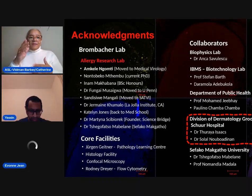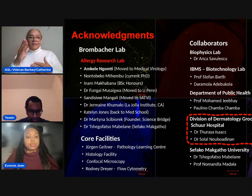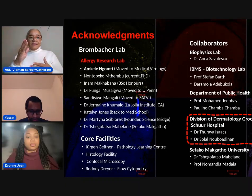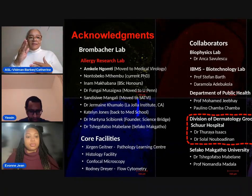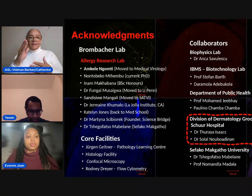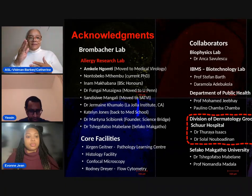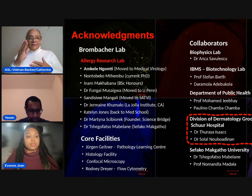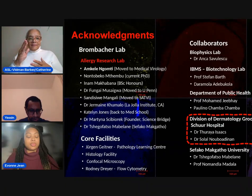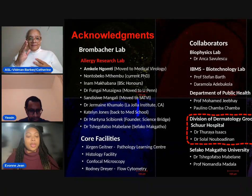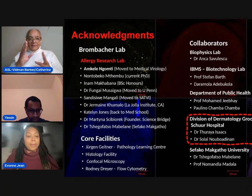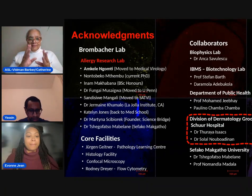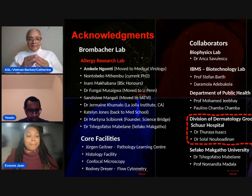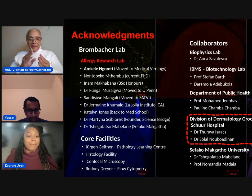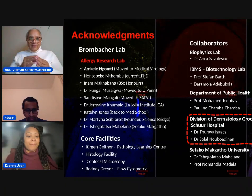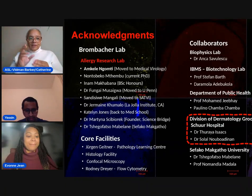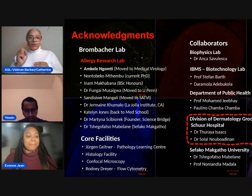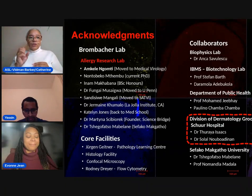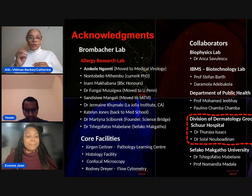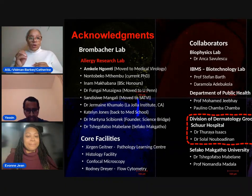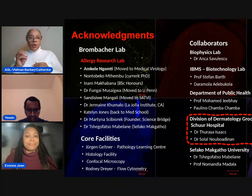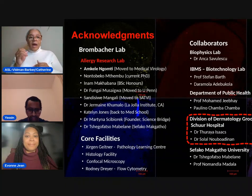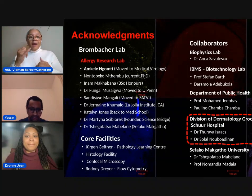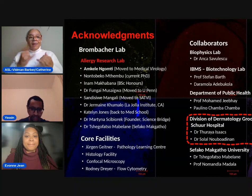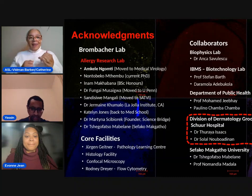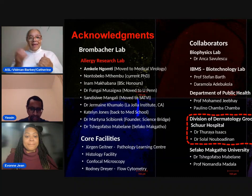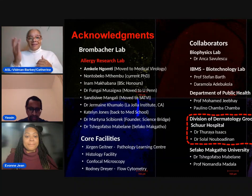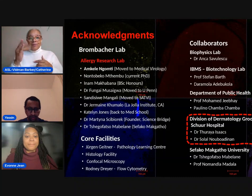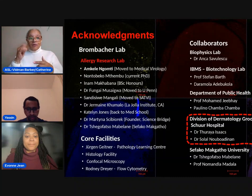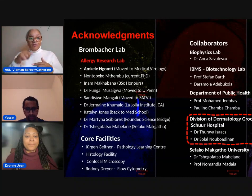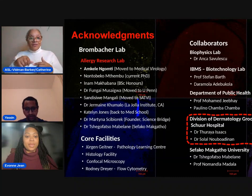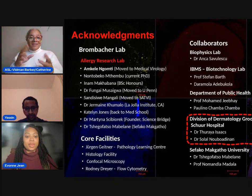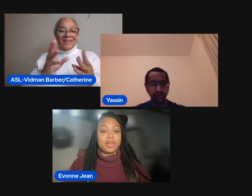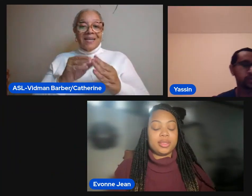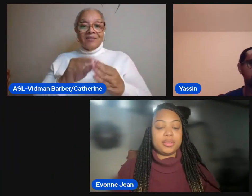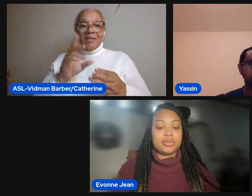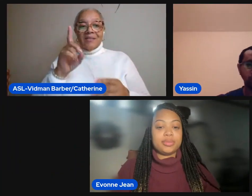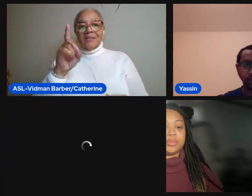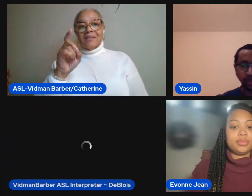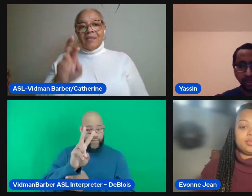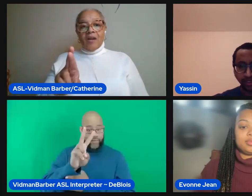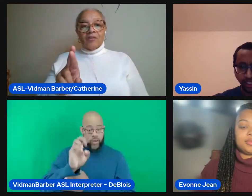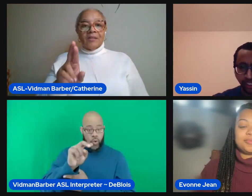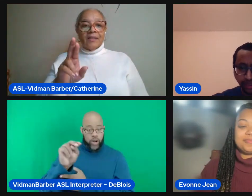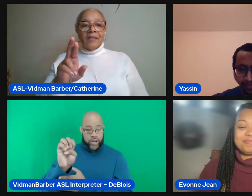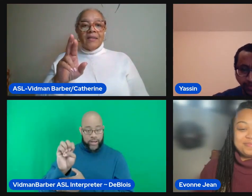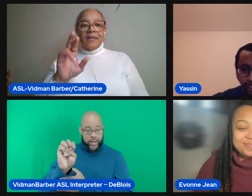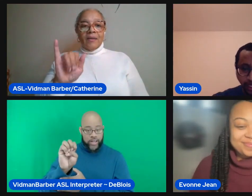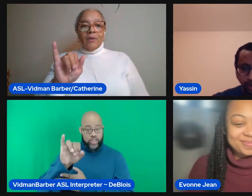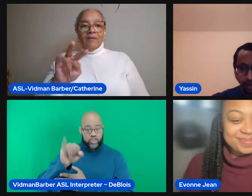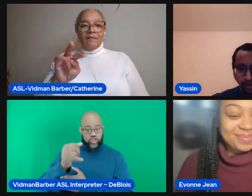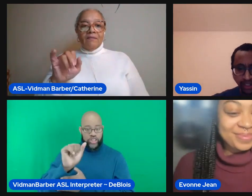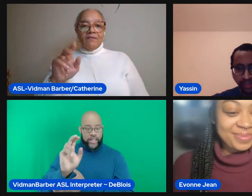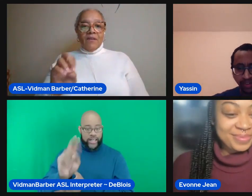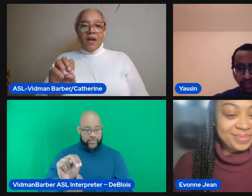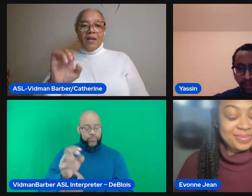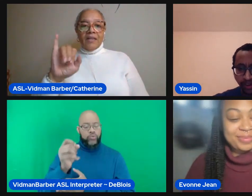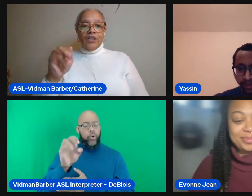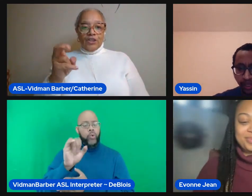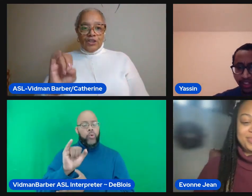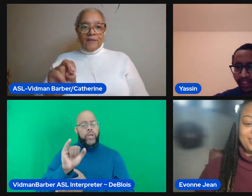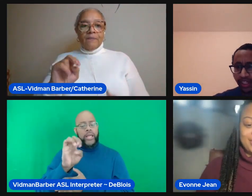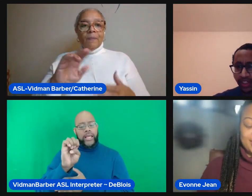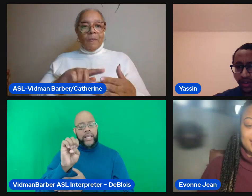So our last speaker of the session is Dr. Evonne Jean. So Evonne is a